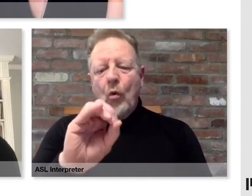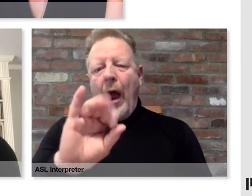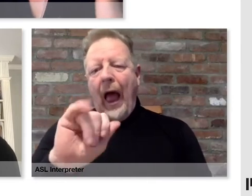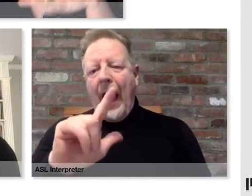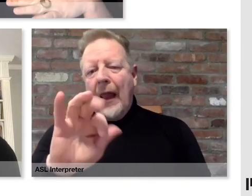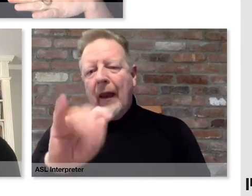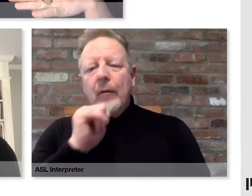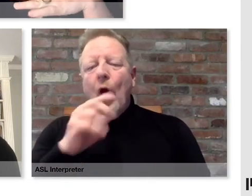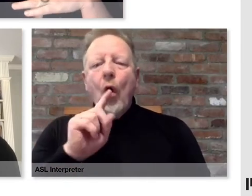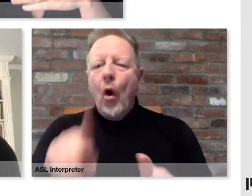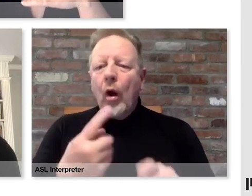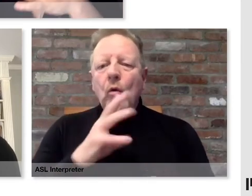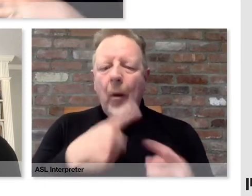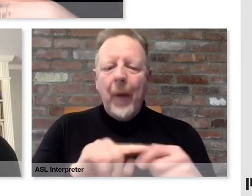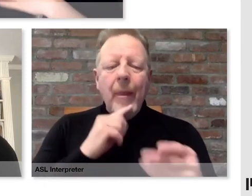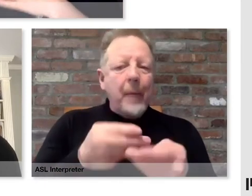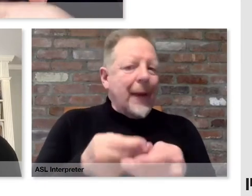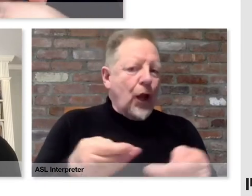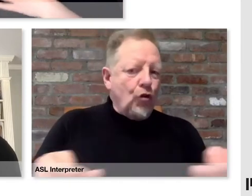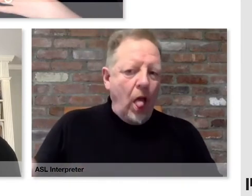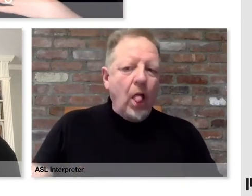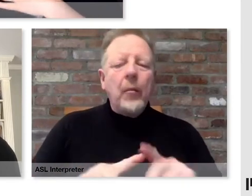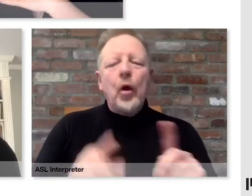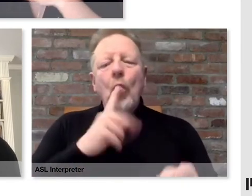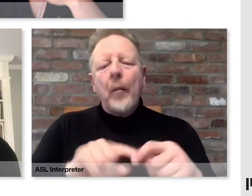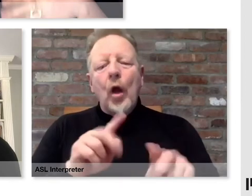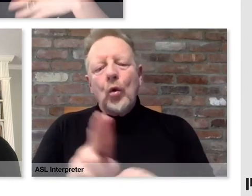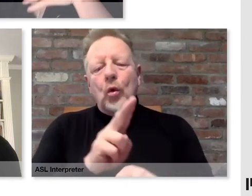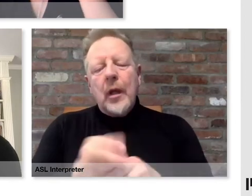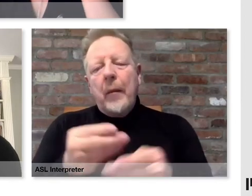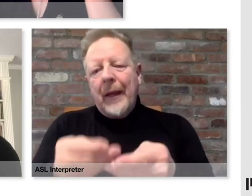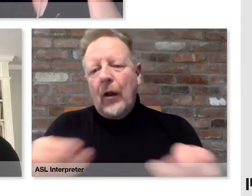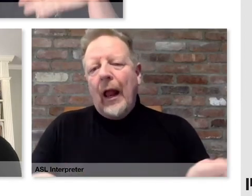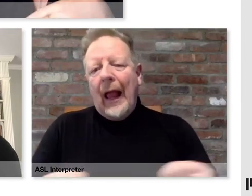referencing materials, but also using materiality as a